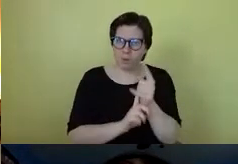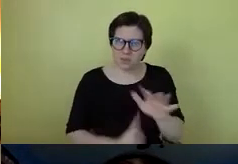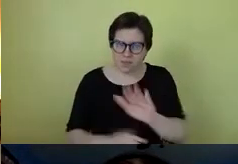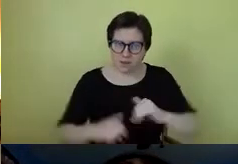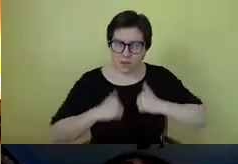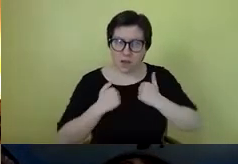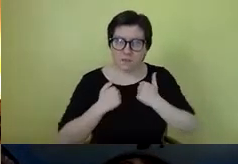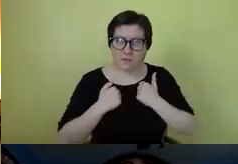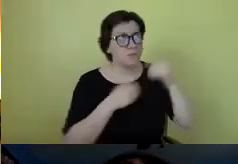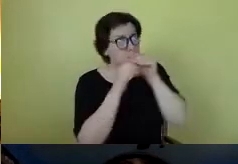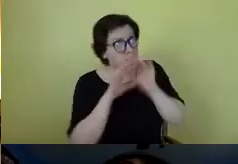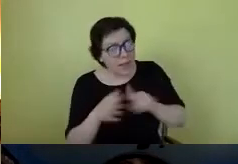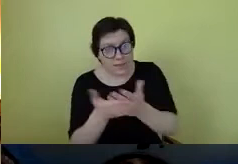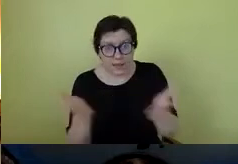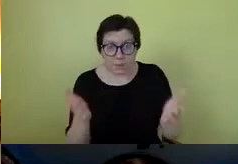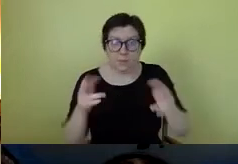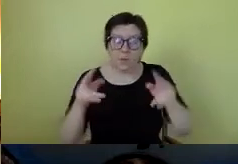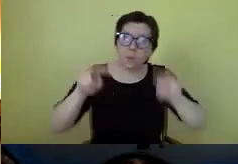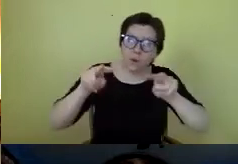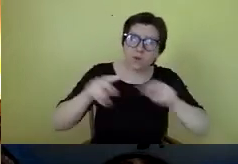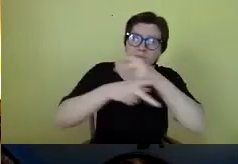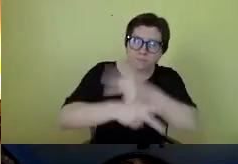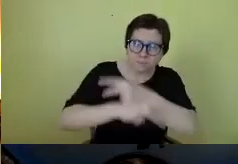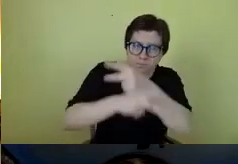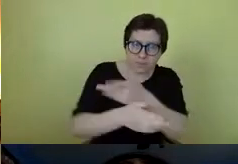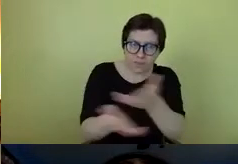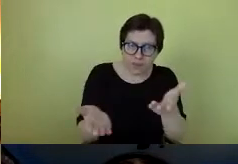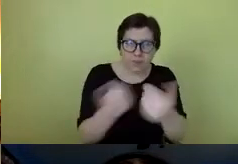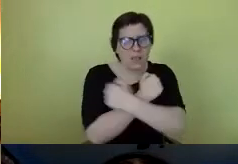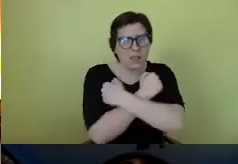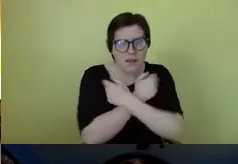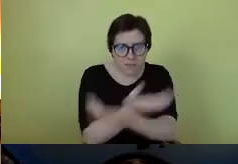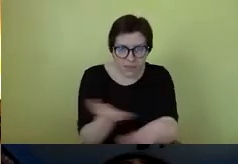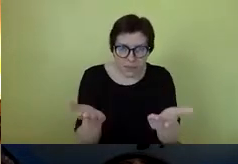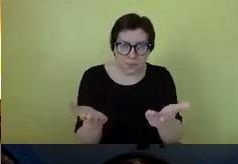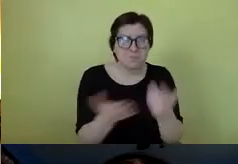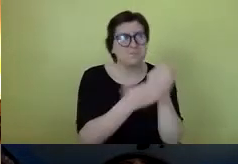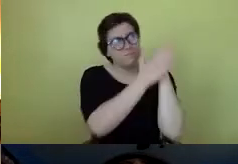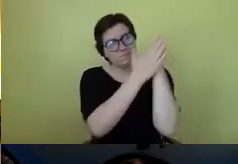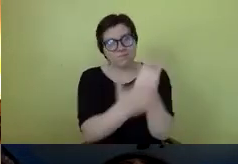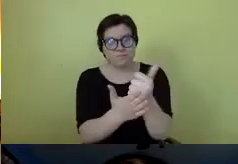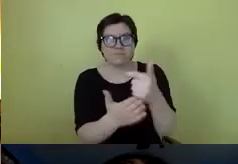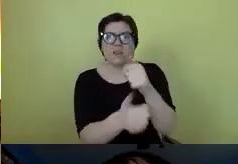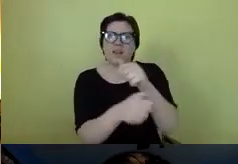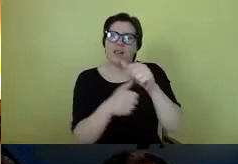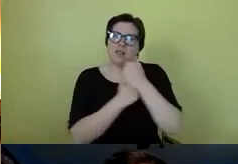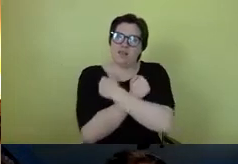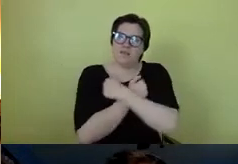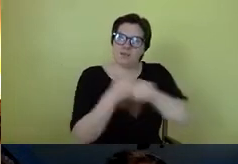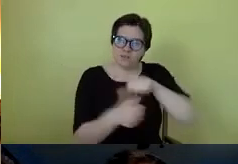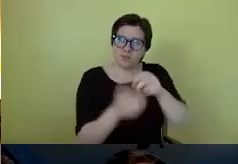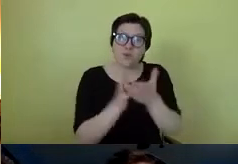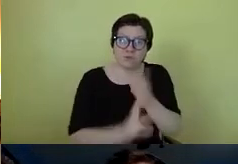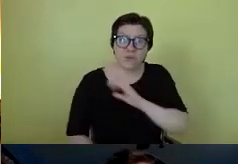them, watch over them, care for them, love them, and help them love one another through